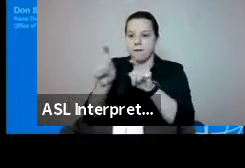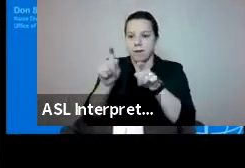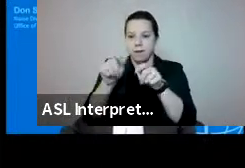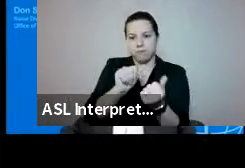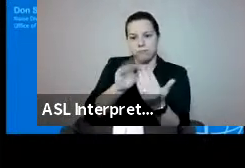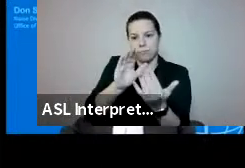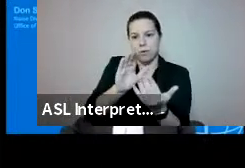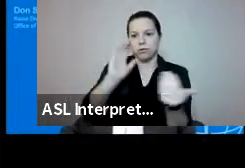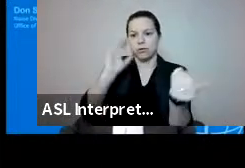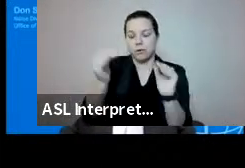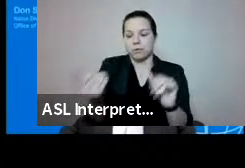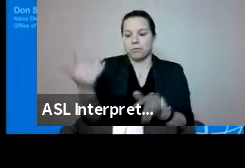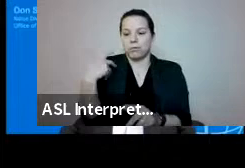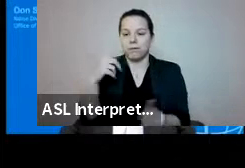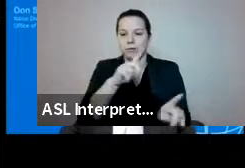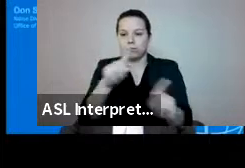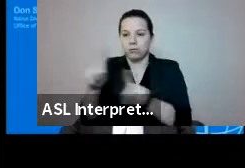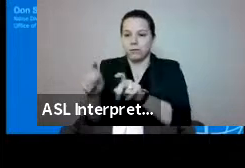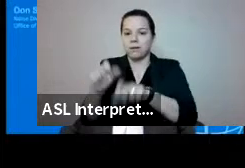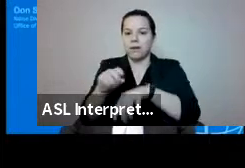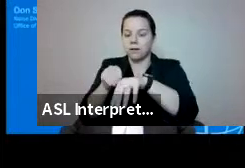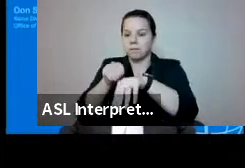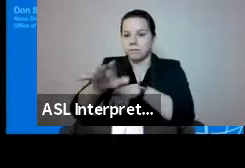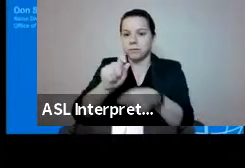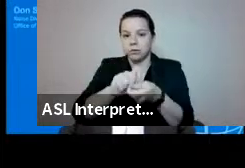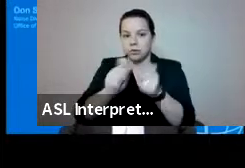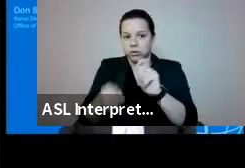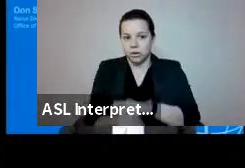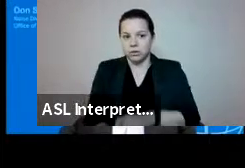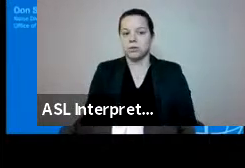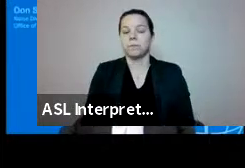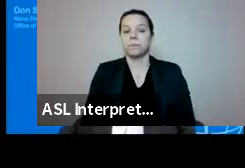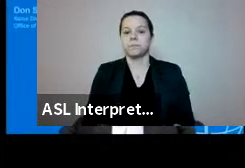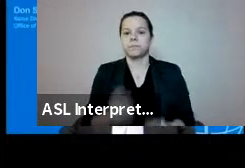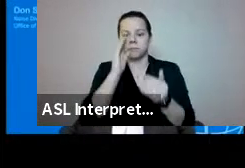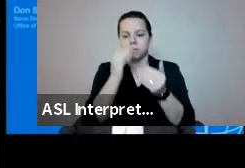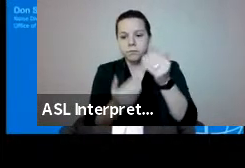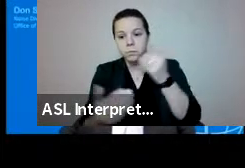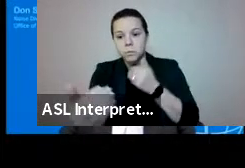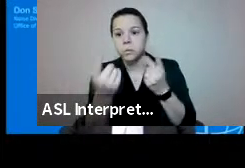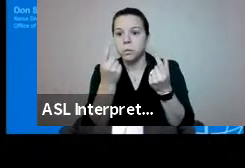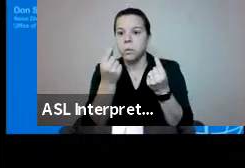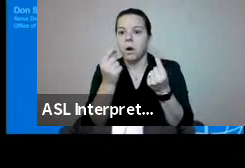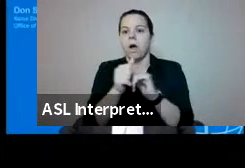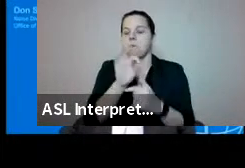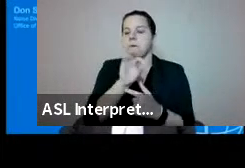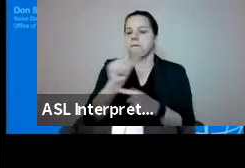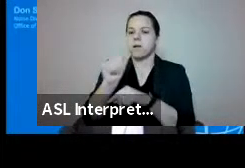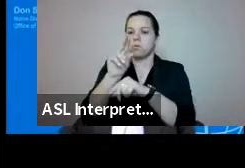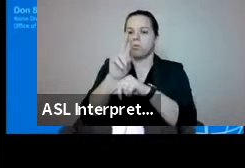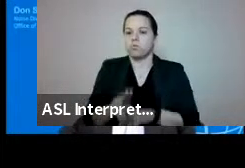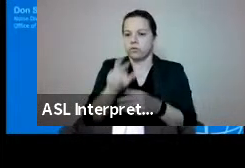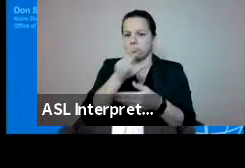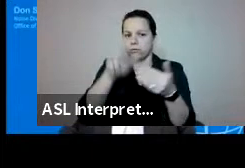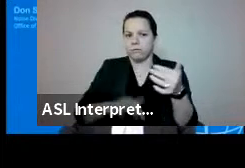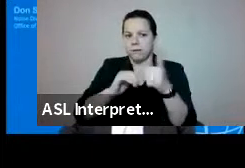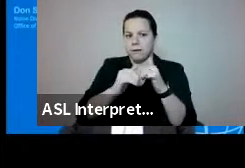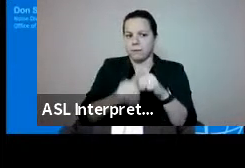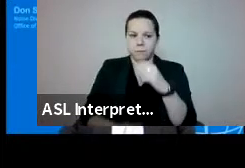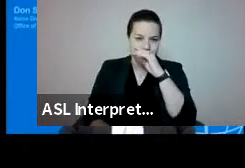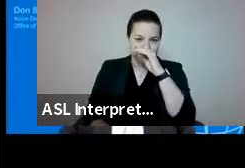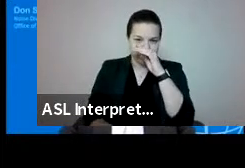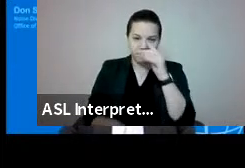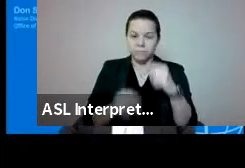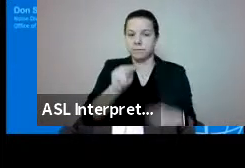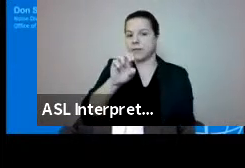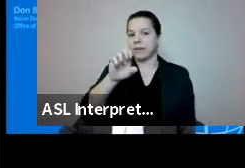to previous surveys may affect change in the results. So looking forward, how will FAA use the findings of the survey? The Neighborhood Environmental Survey provides